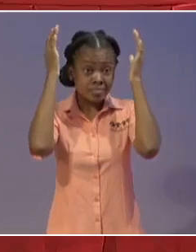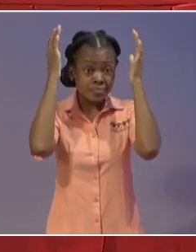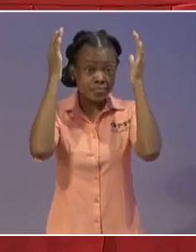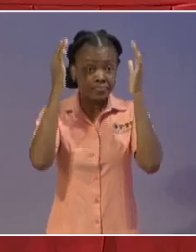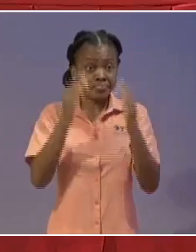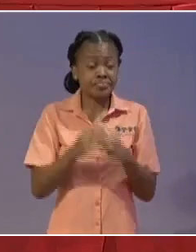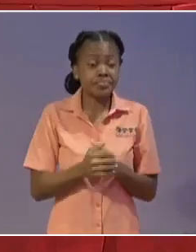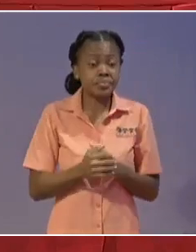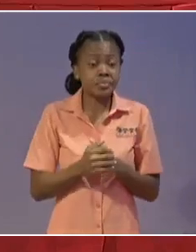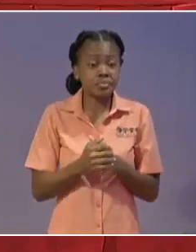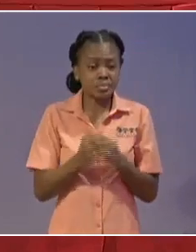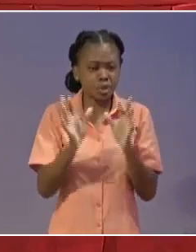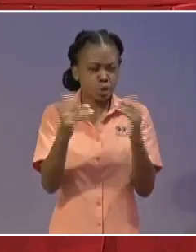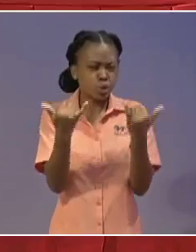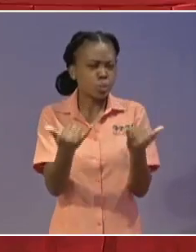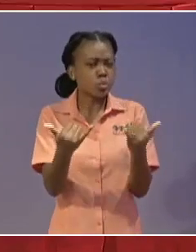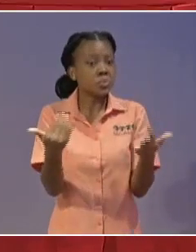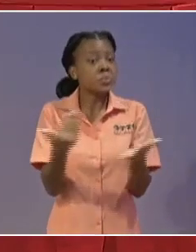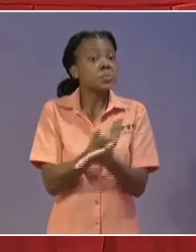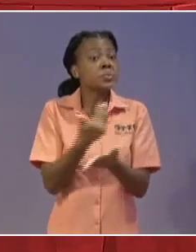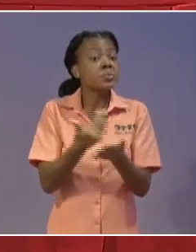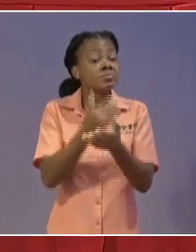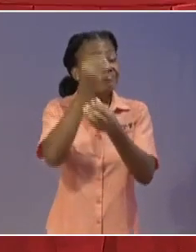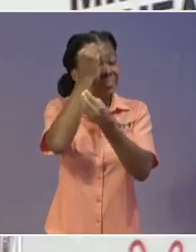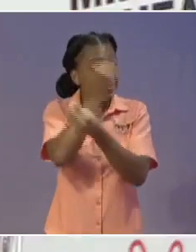current epidemiological update.